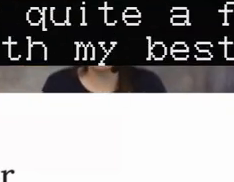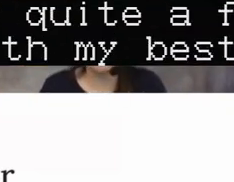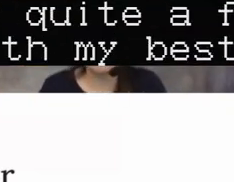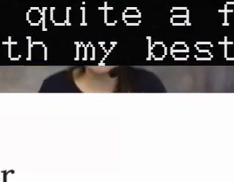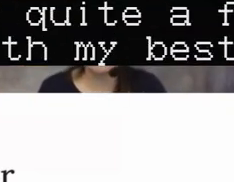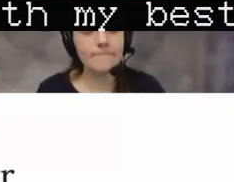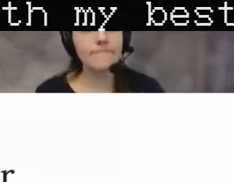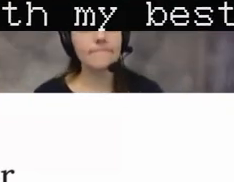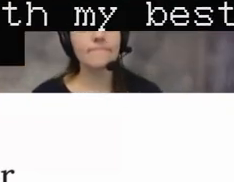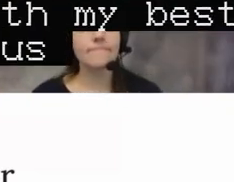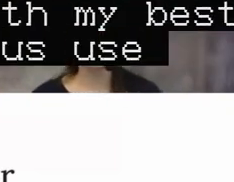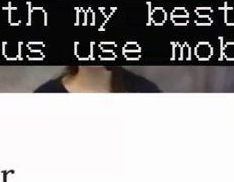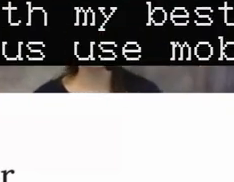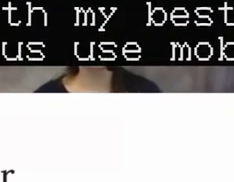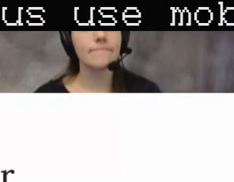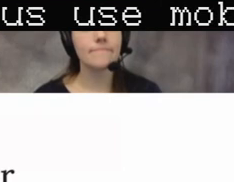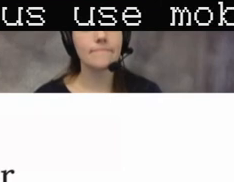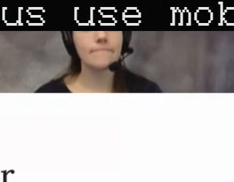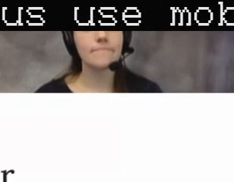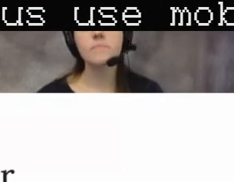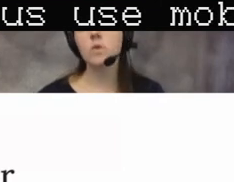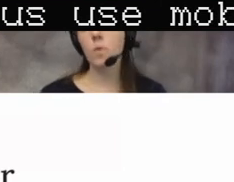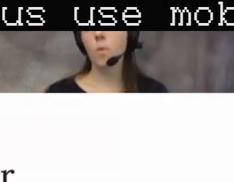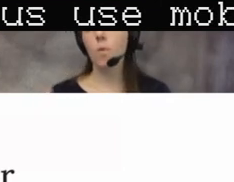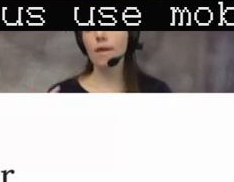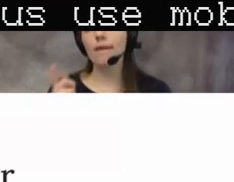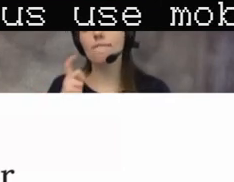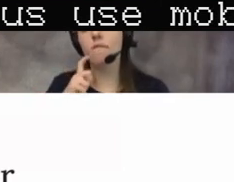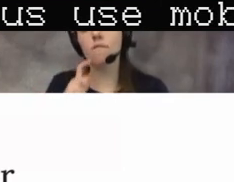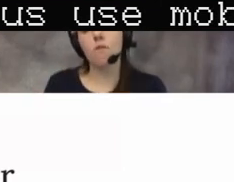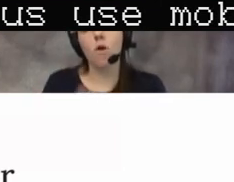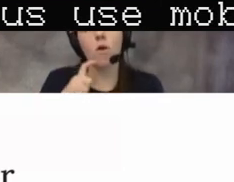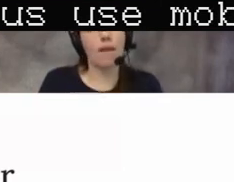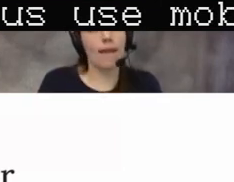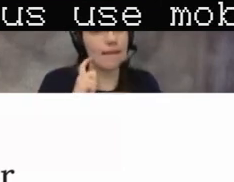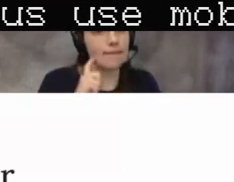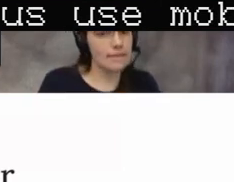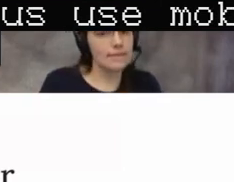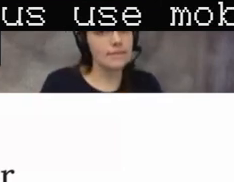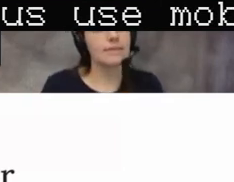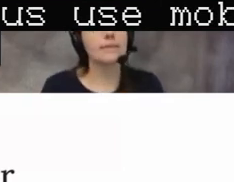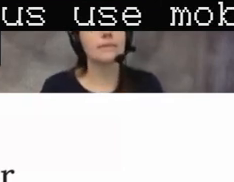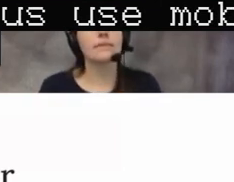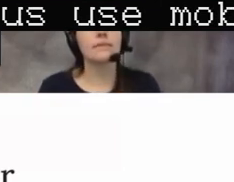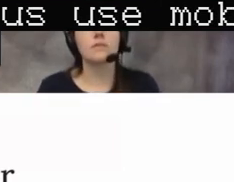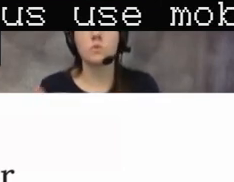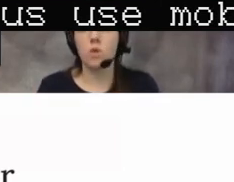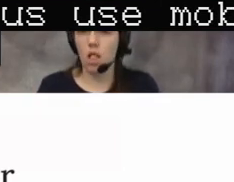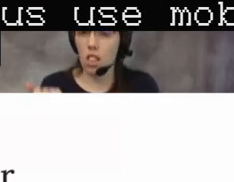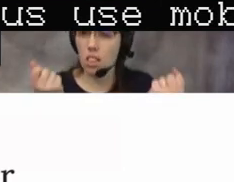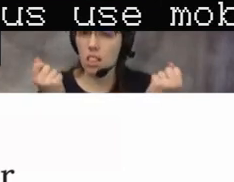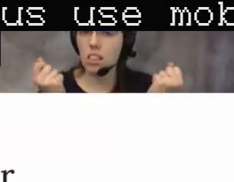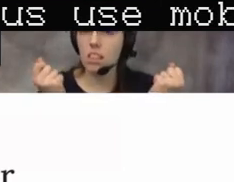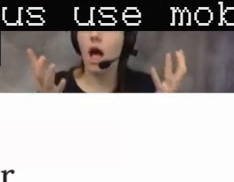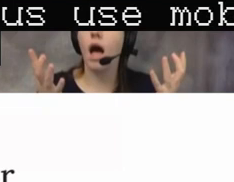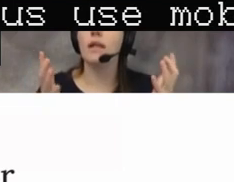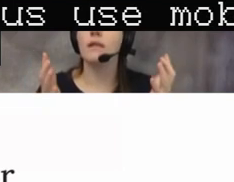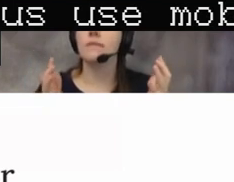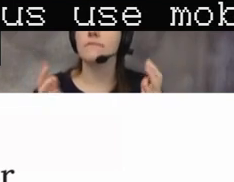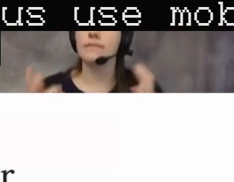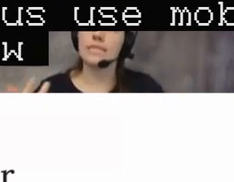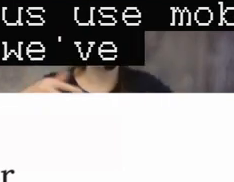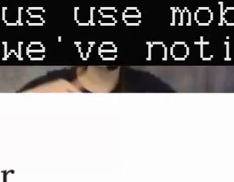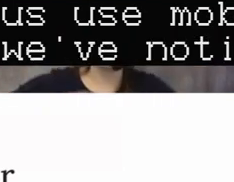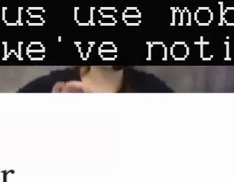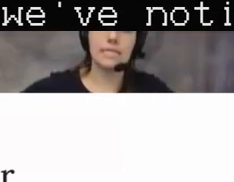And we've noticed that there's a lot of standing and crowding around the